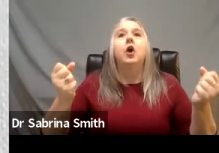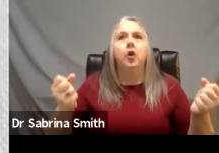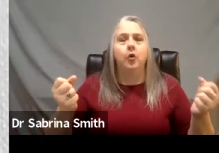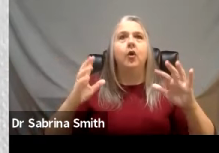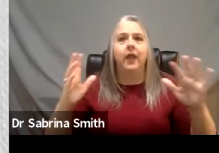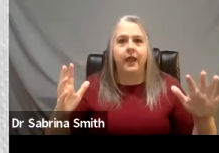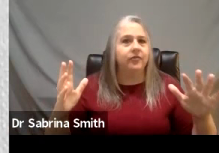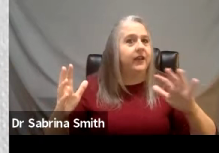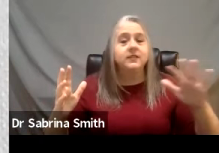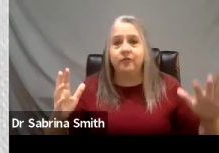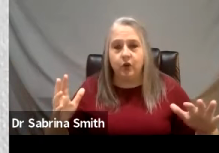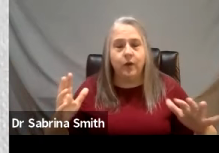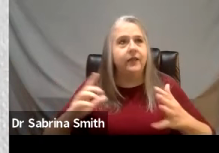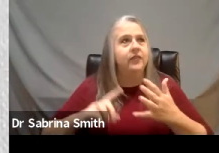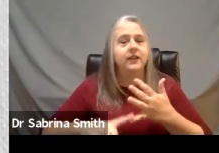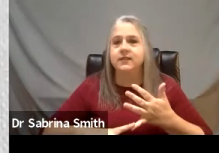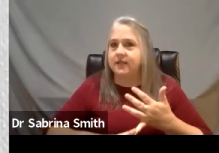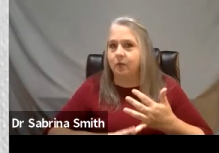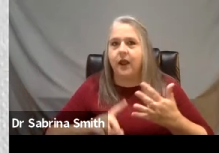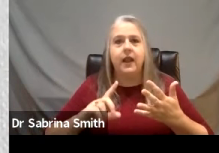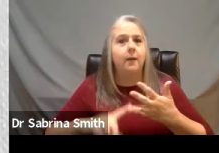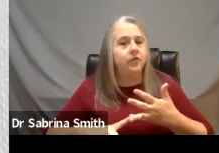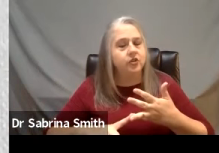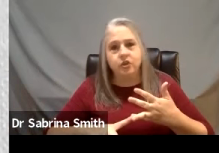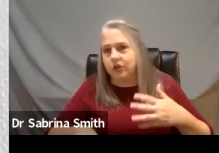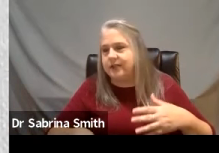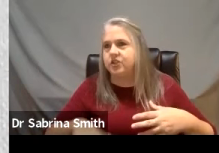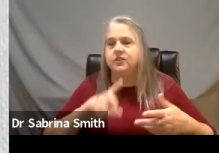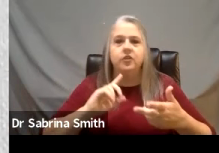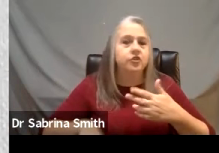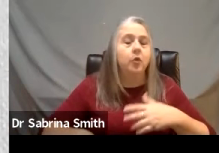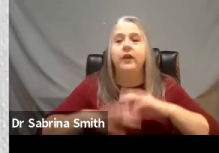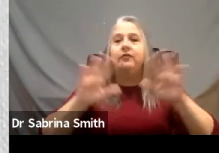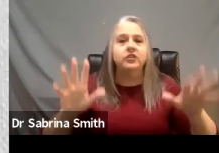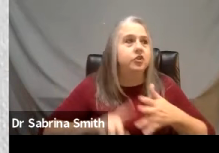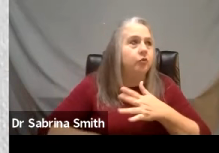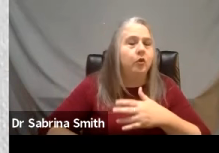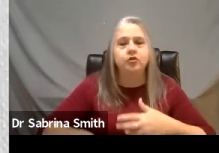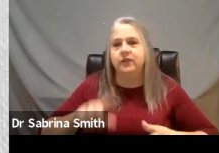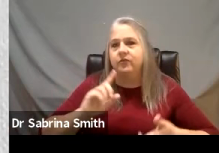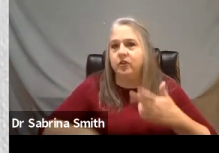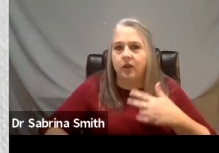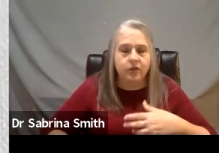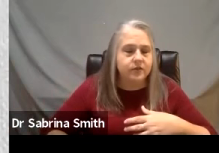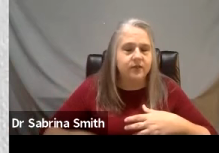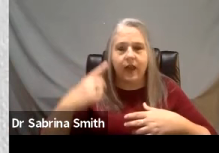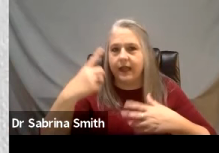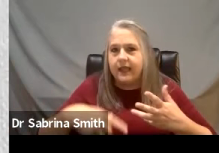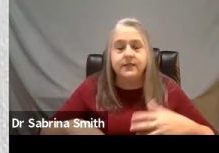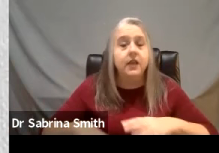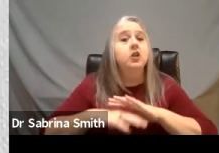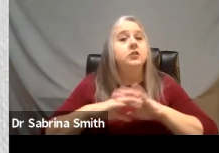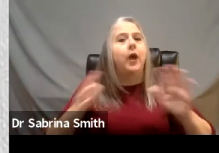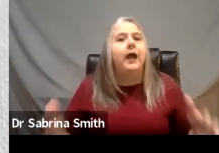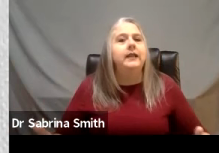say, oh, okay, that doesn't feel right. That doesn't seem right. There's no transitions here. There's no, whatever it is, there's no role shift, use of eye